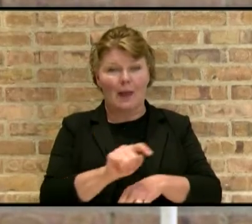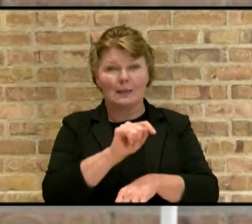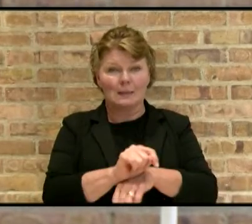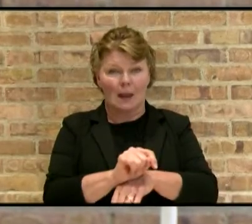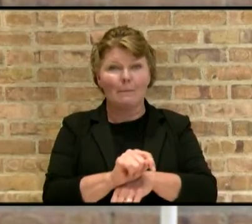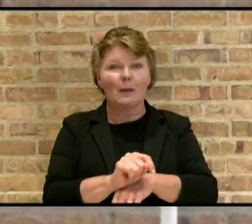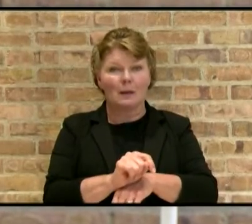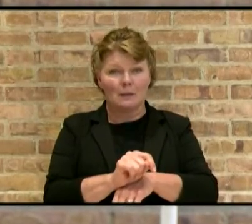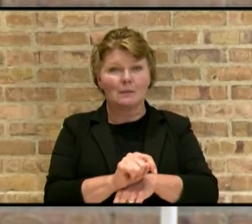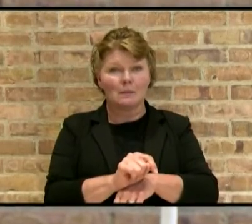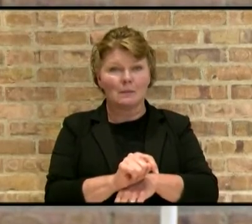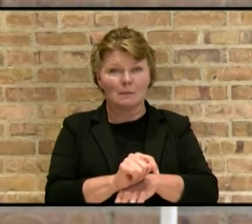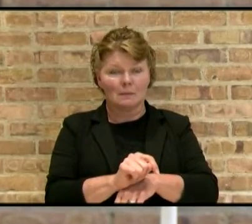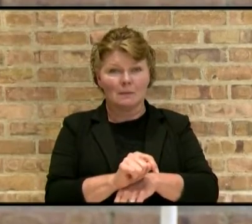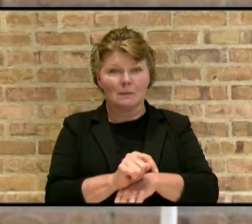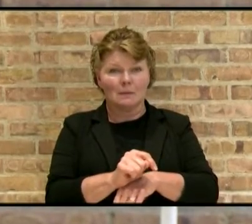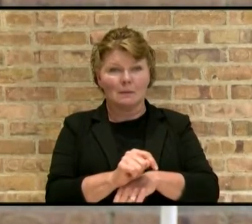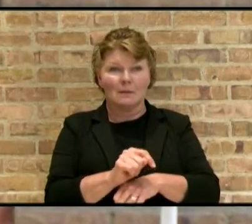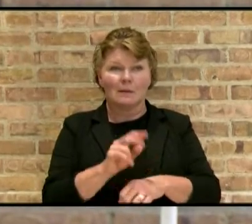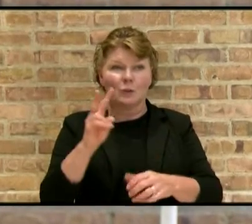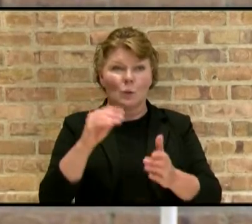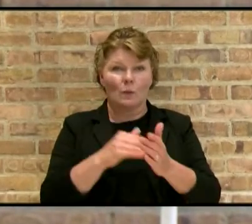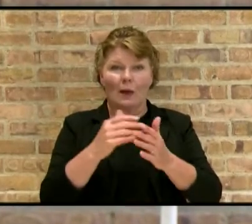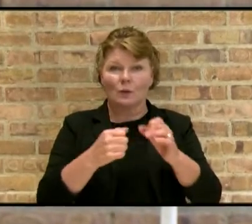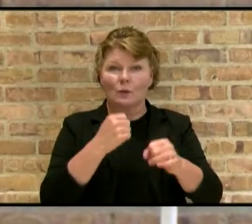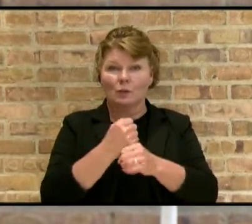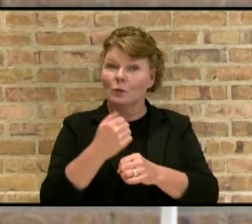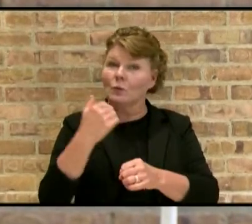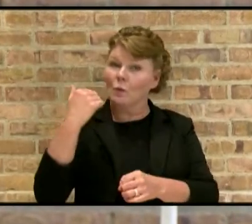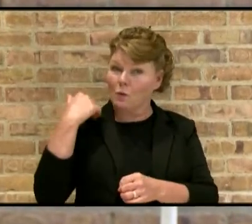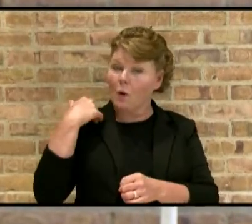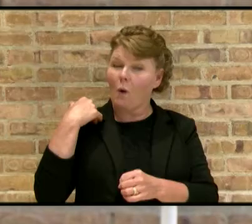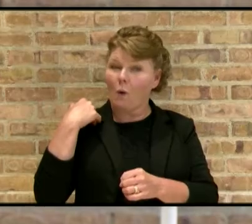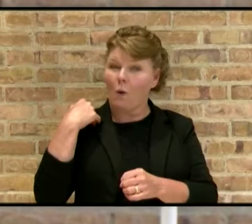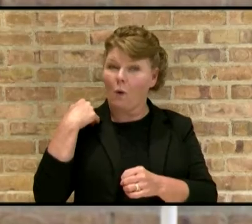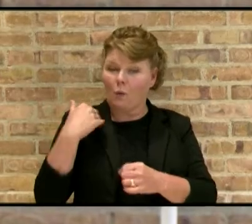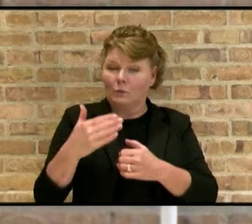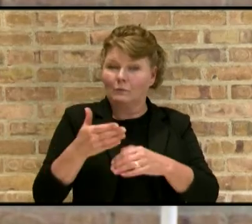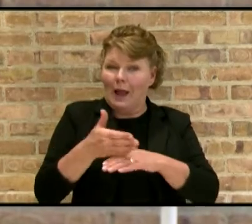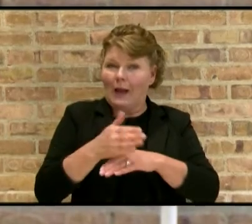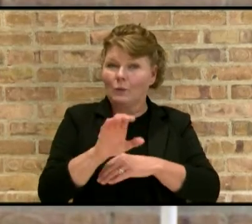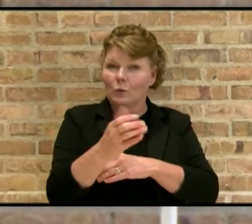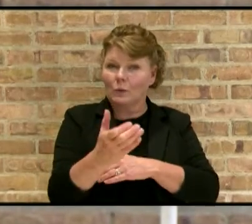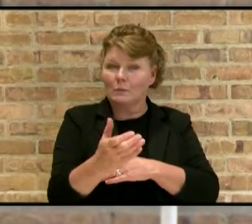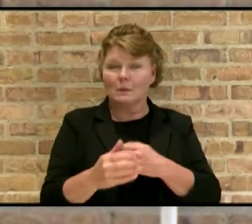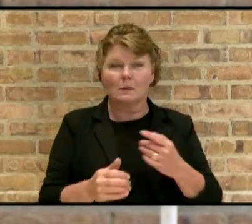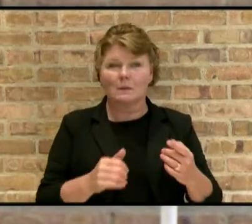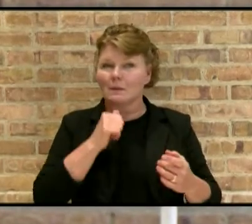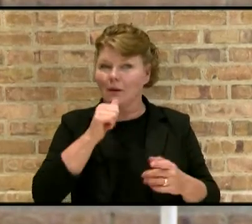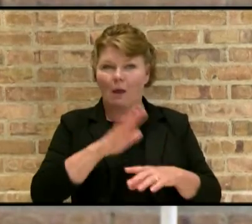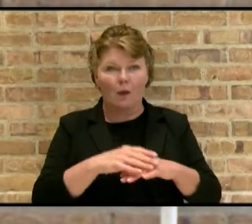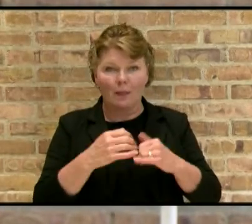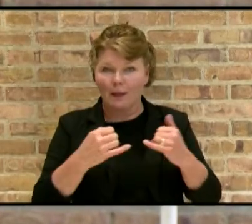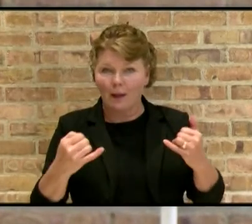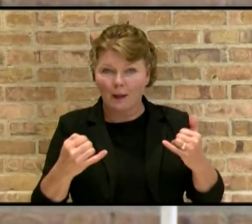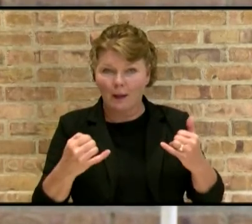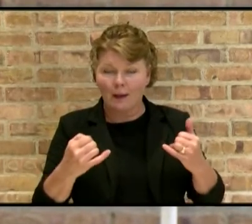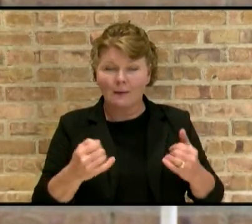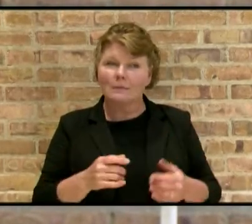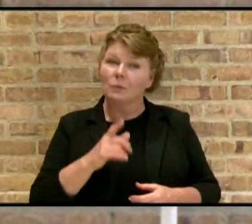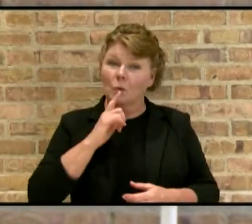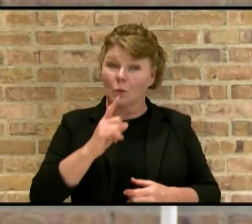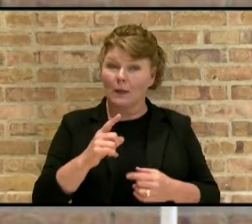other side of a Christmas over 2,000 years ago. It wasn't virtual. It's really about